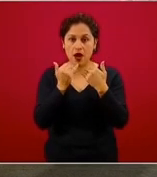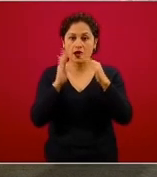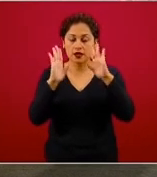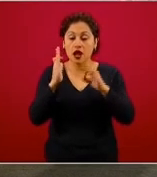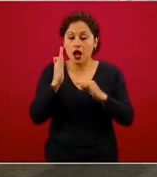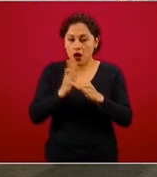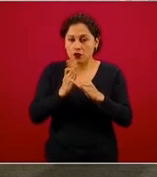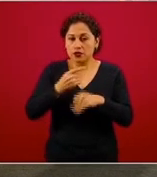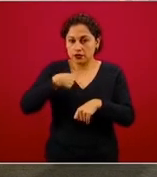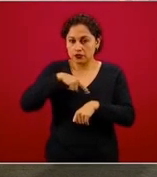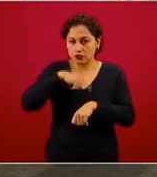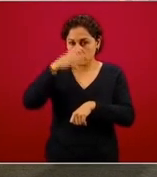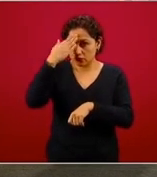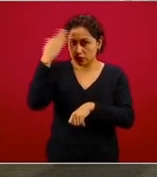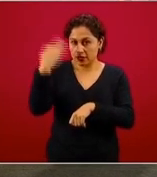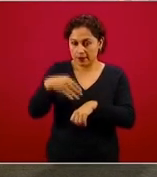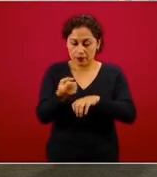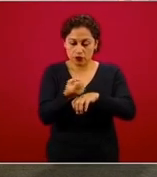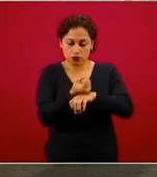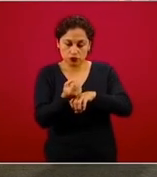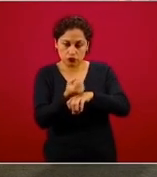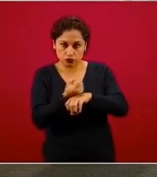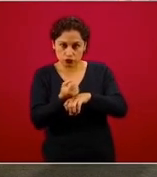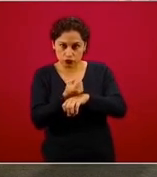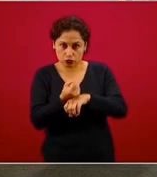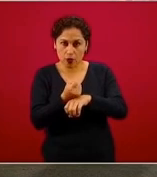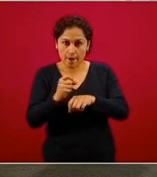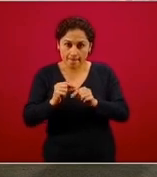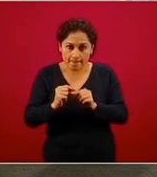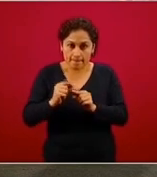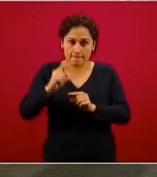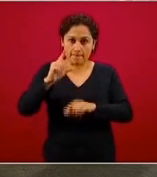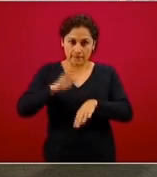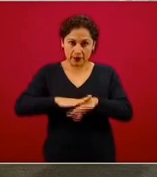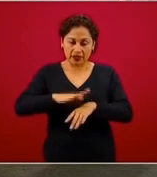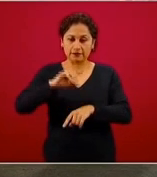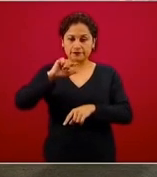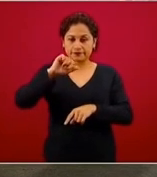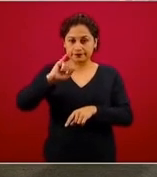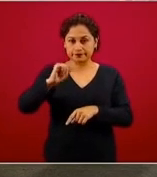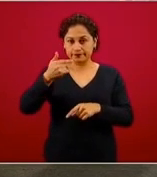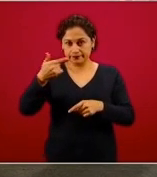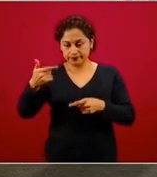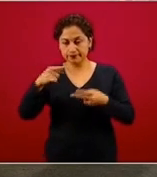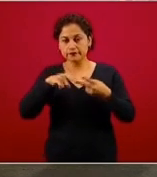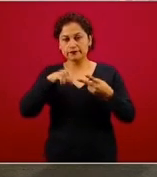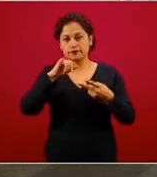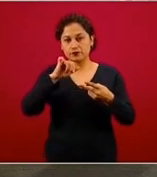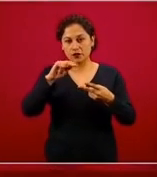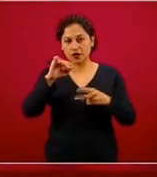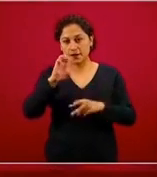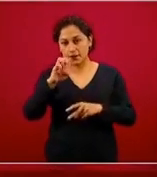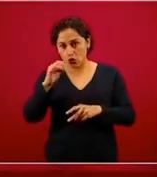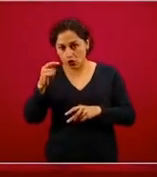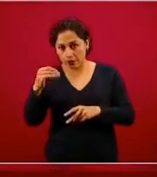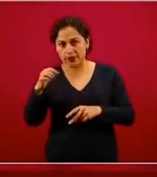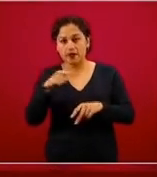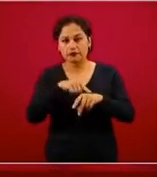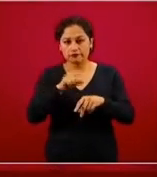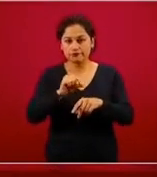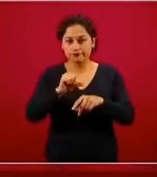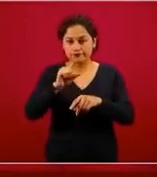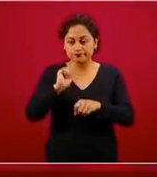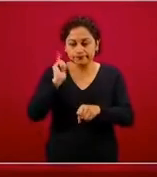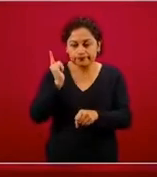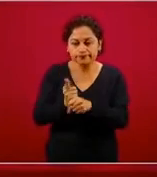this inmunoglobulina case, M, que es por la we IgG, have y seen se da una that connotación that general de this que hay has proven to respuesta be positive inmune. in some Pero eso es ways, that there has been diferente